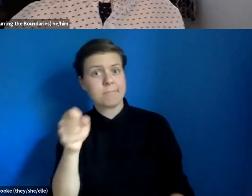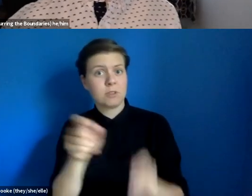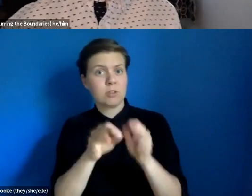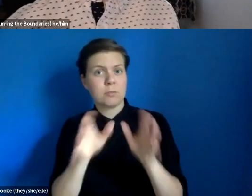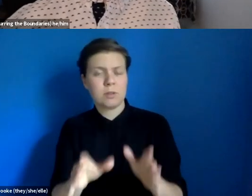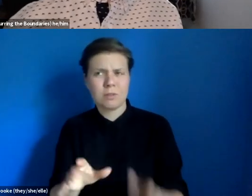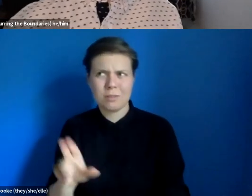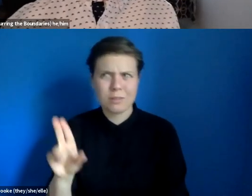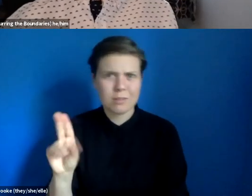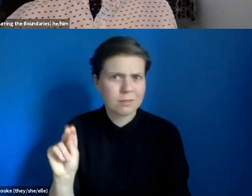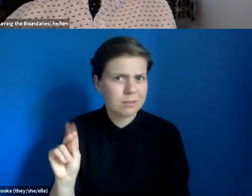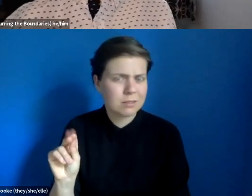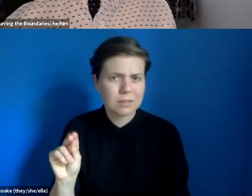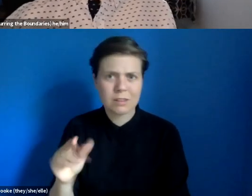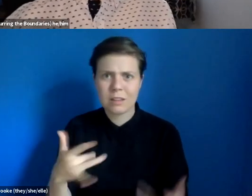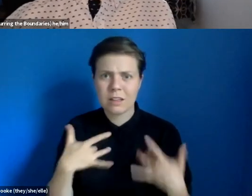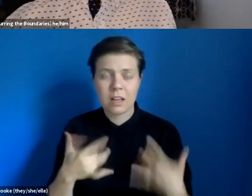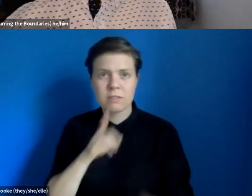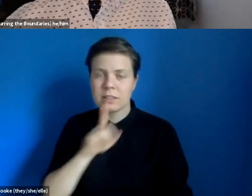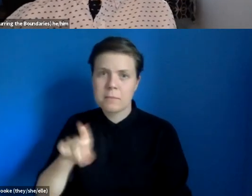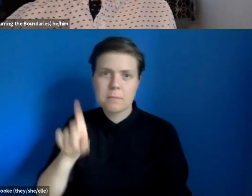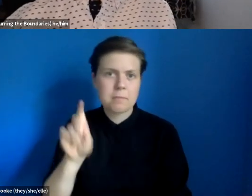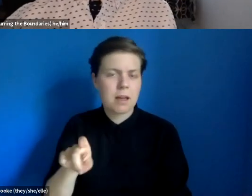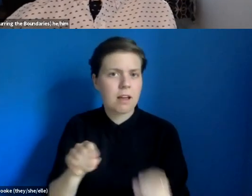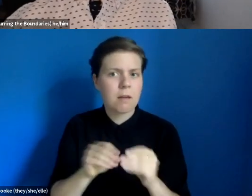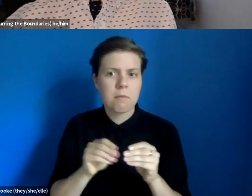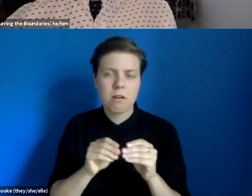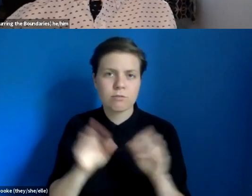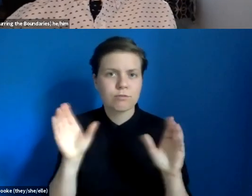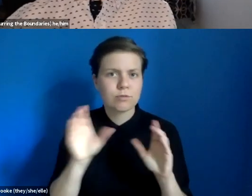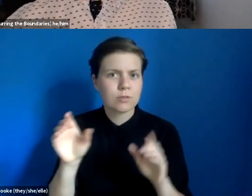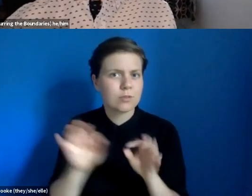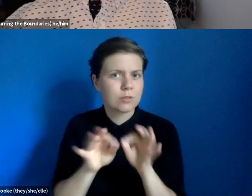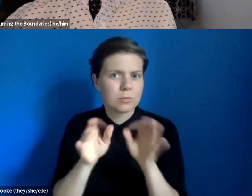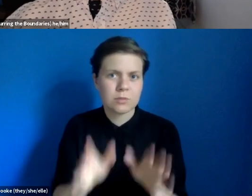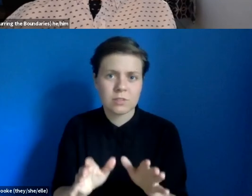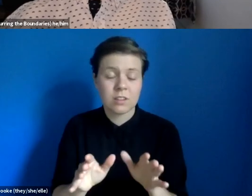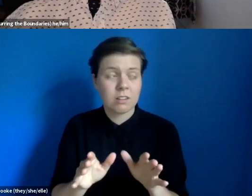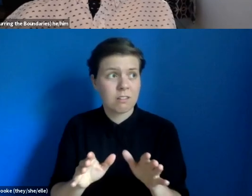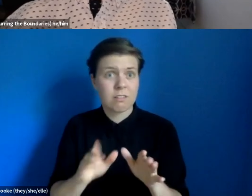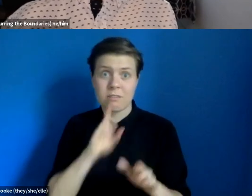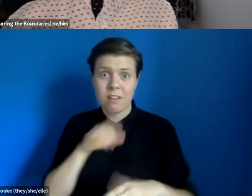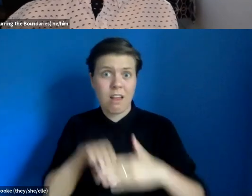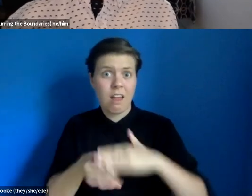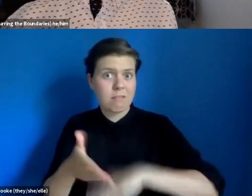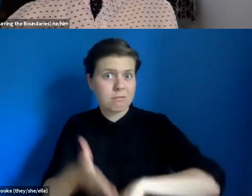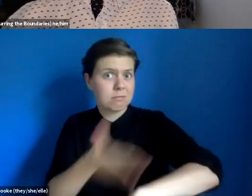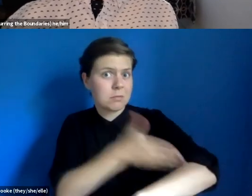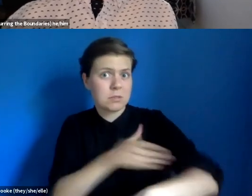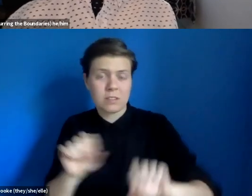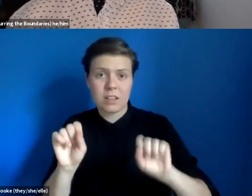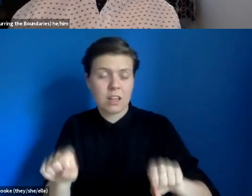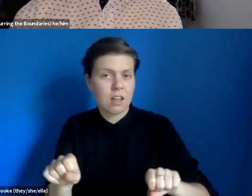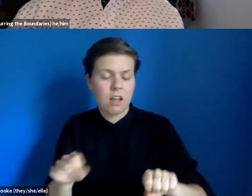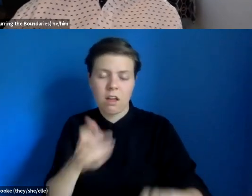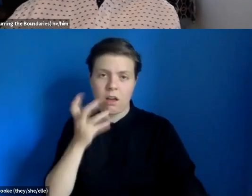way to express and to kind of bring in access into live music. And I think an incredibly powerful